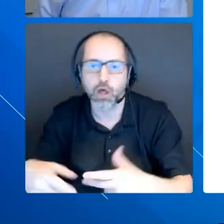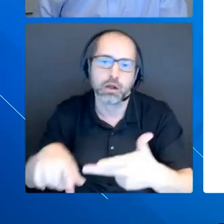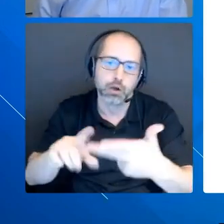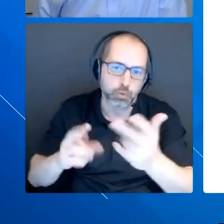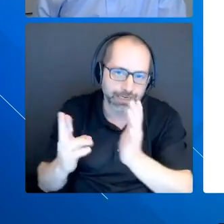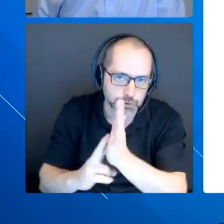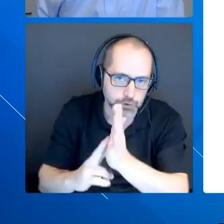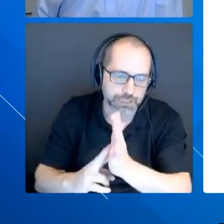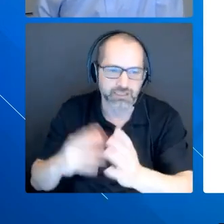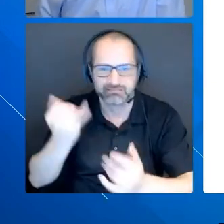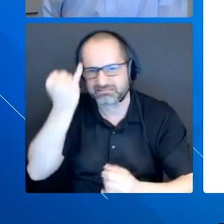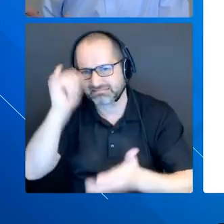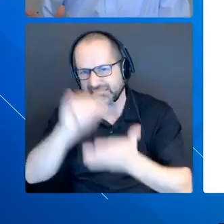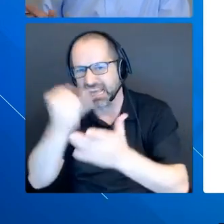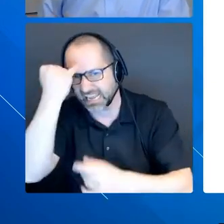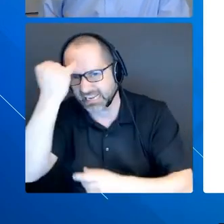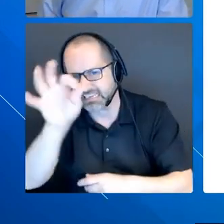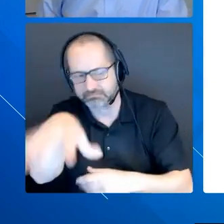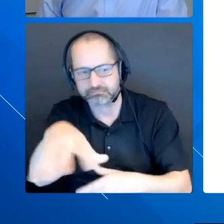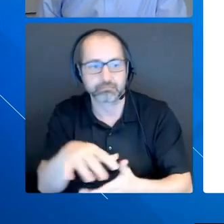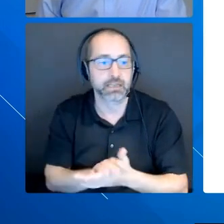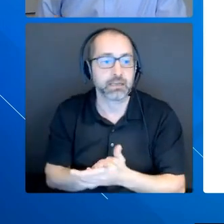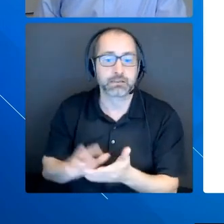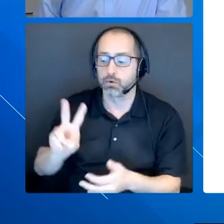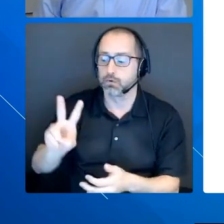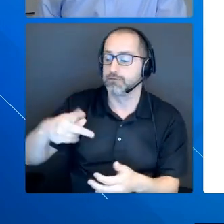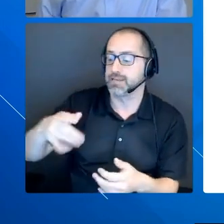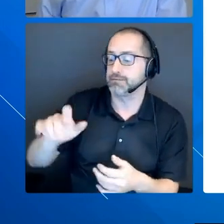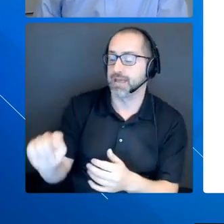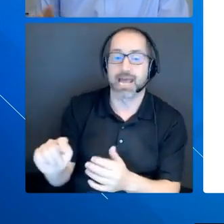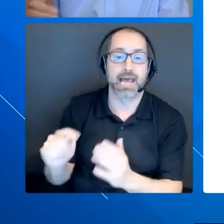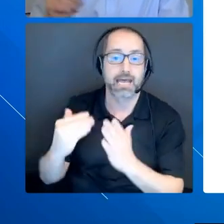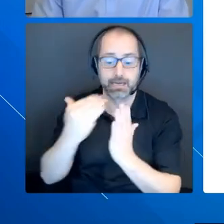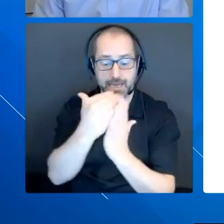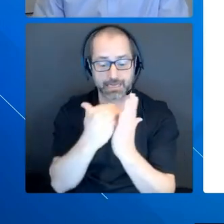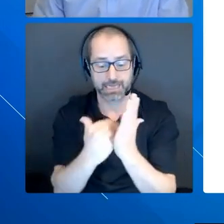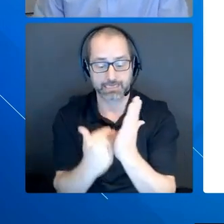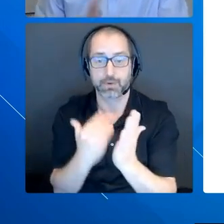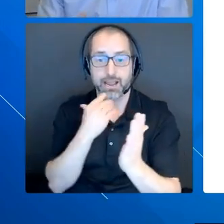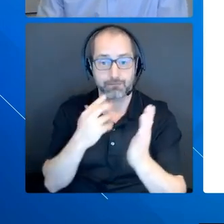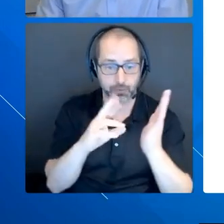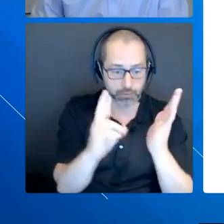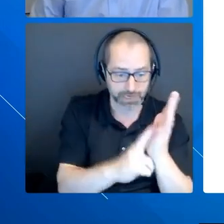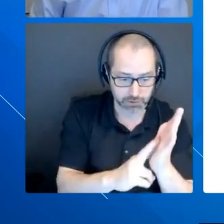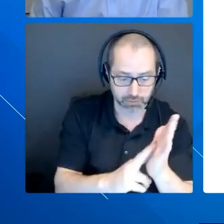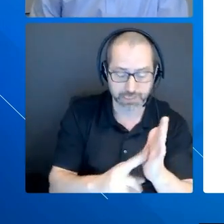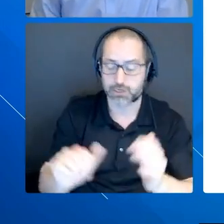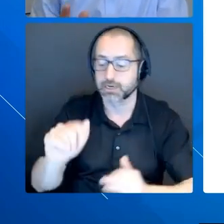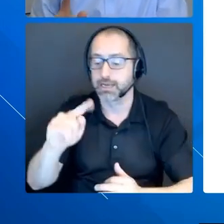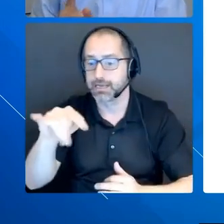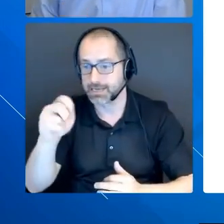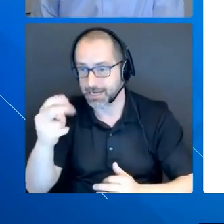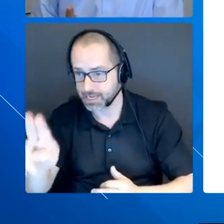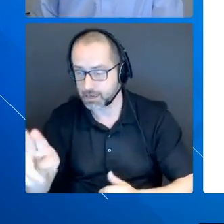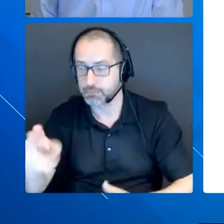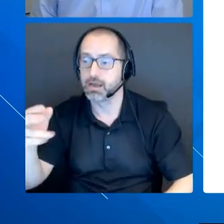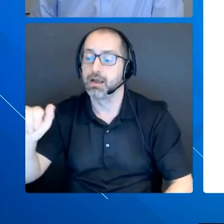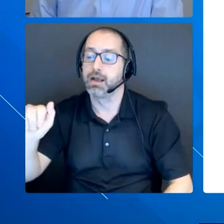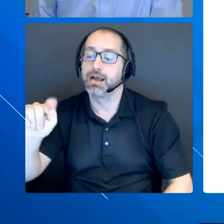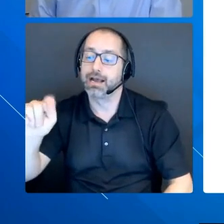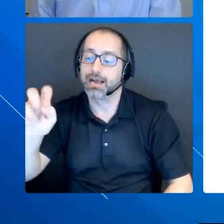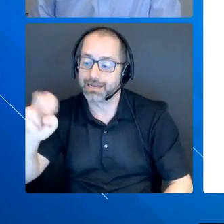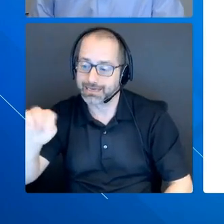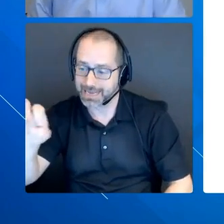Our VPAT timelines, so far we have them for registration, Attendee Hub Web, Attendee Hub Mobile, which is iOS and Android, and then interactive